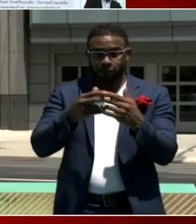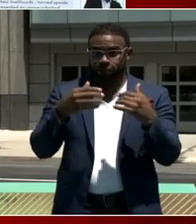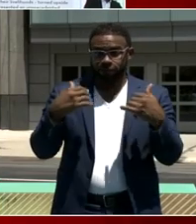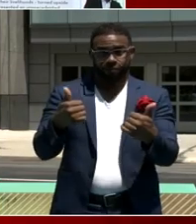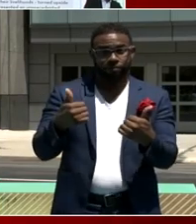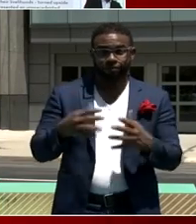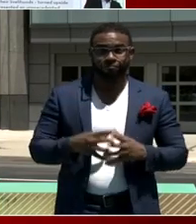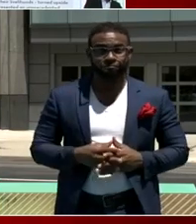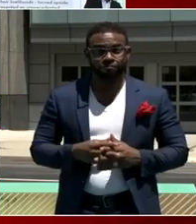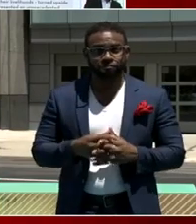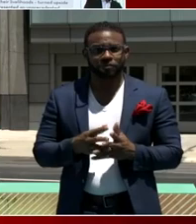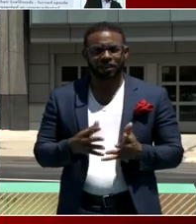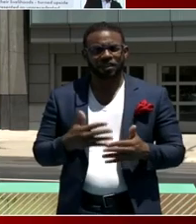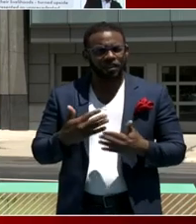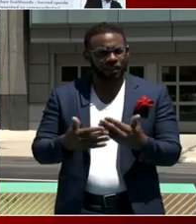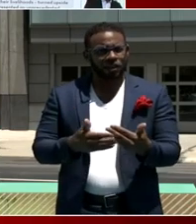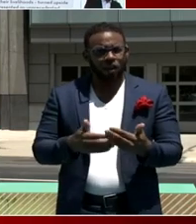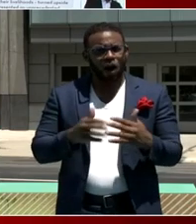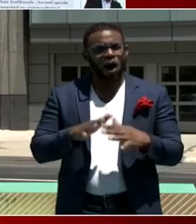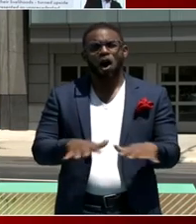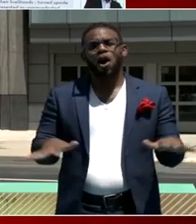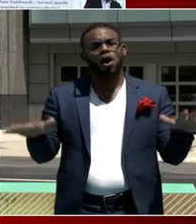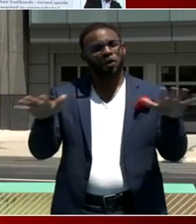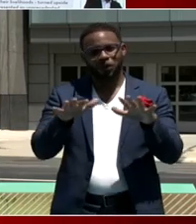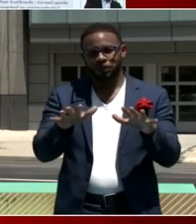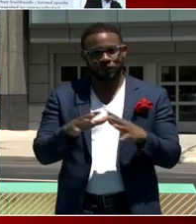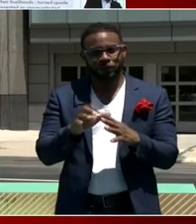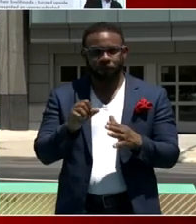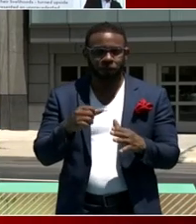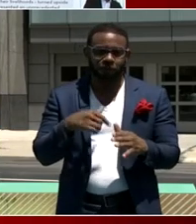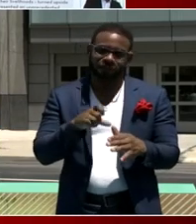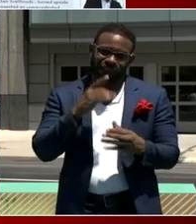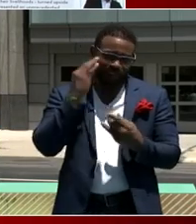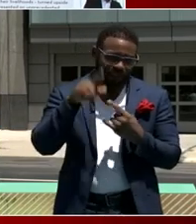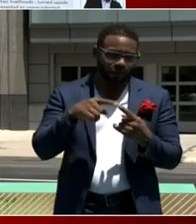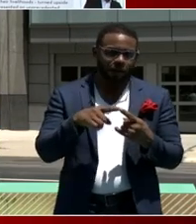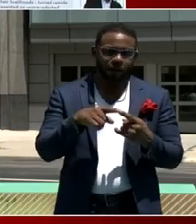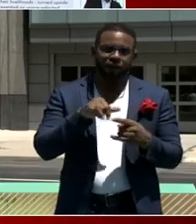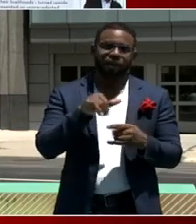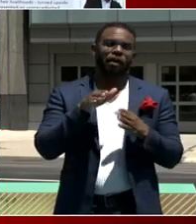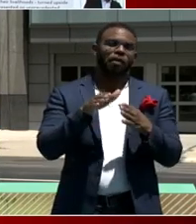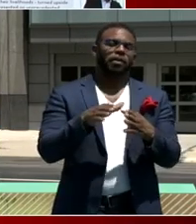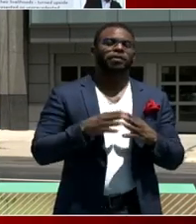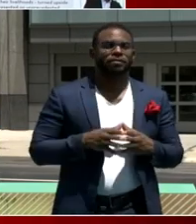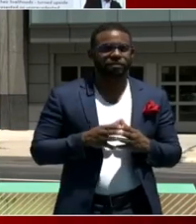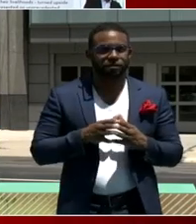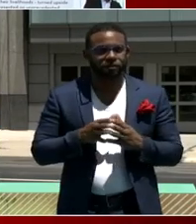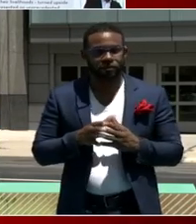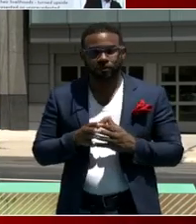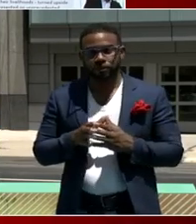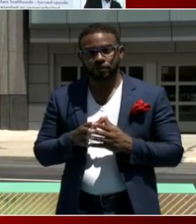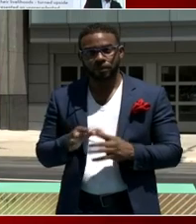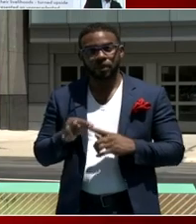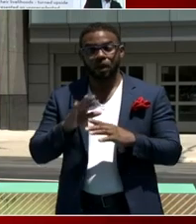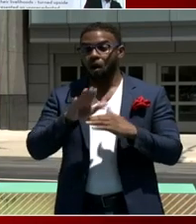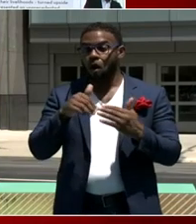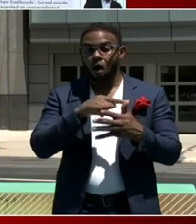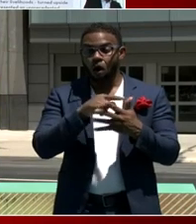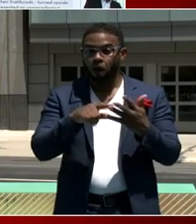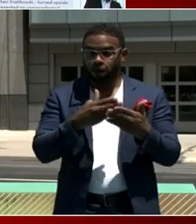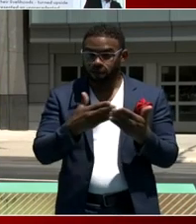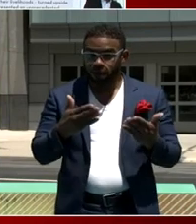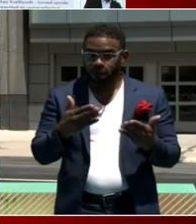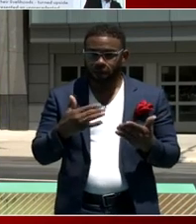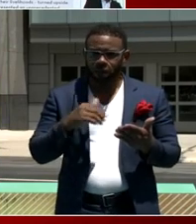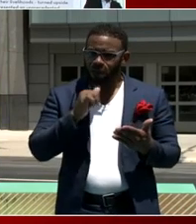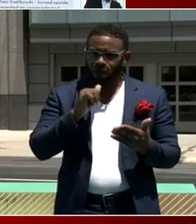facilities were good, to all over. And so we should think about it in that way. Except in all of those